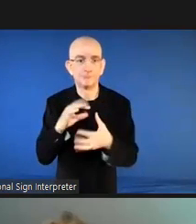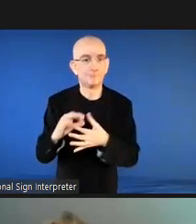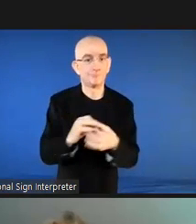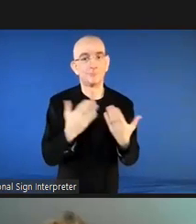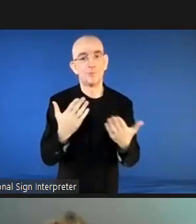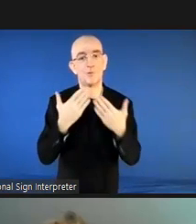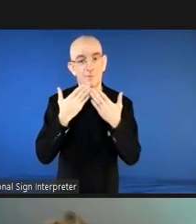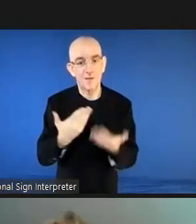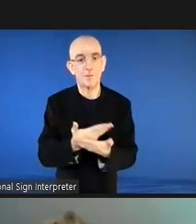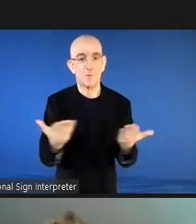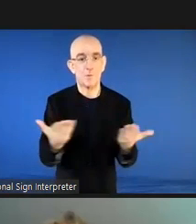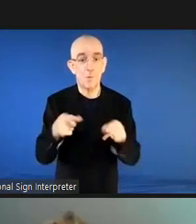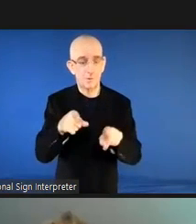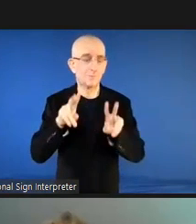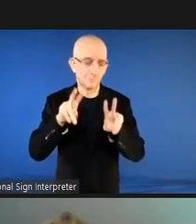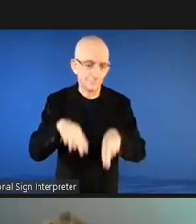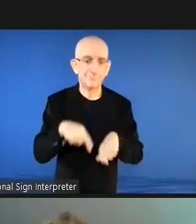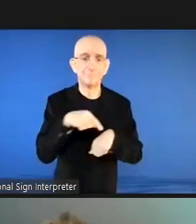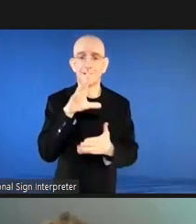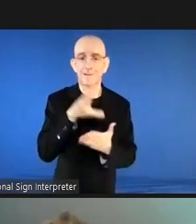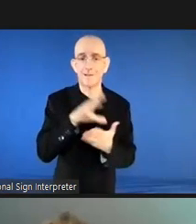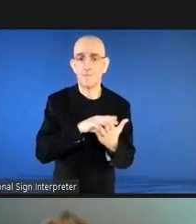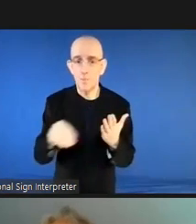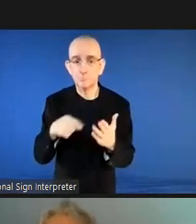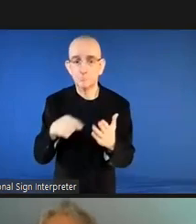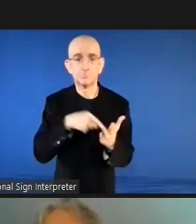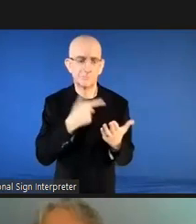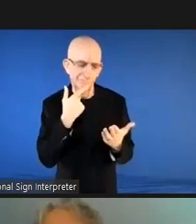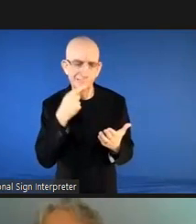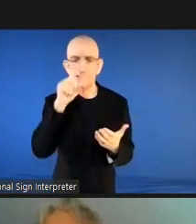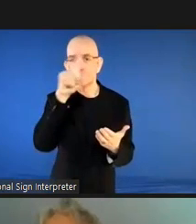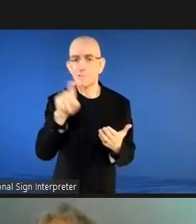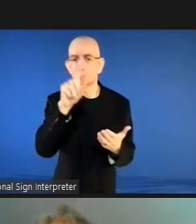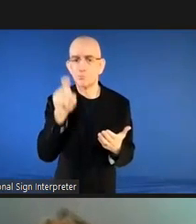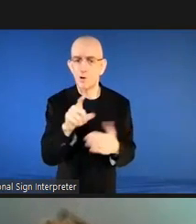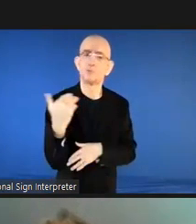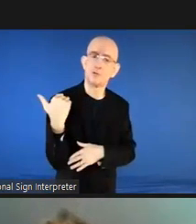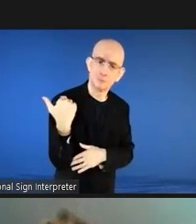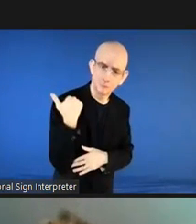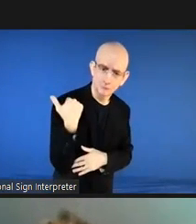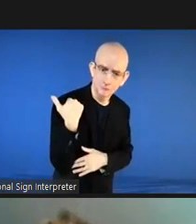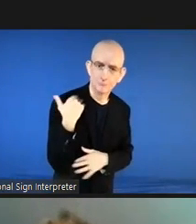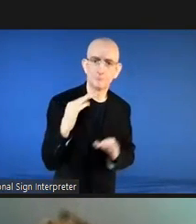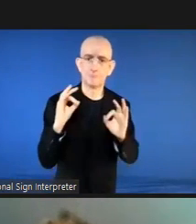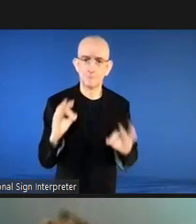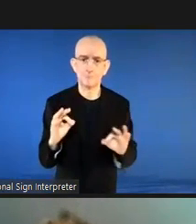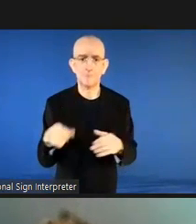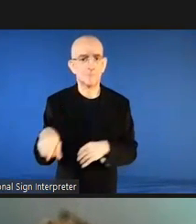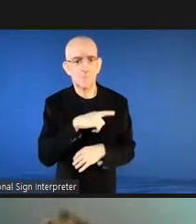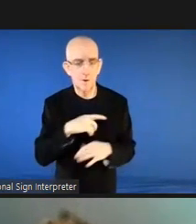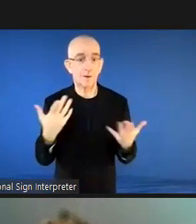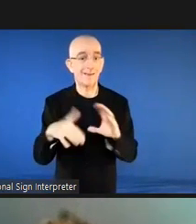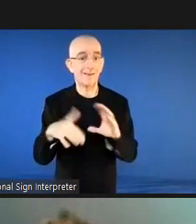any questions at all. There are some email addresses and contact details on the screen now. In the new year, we will be